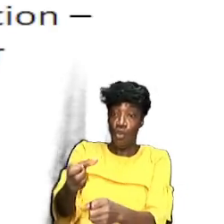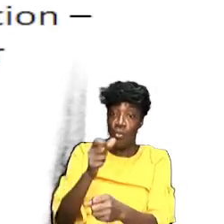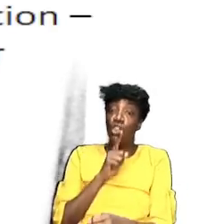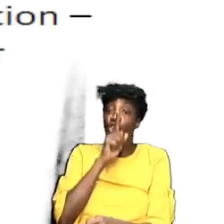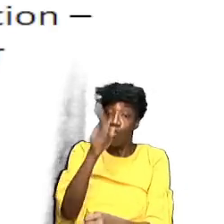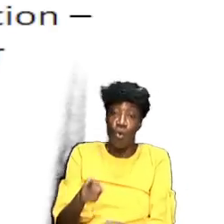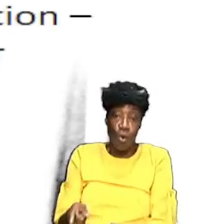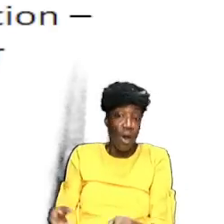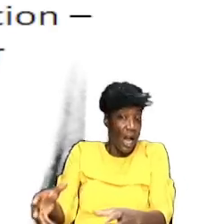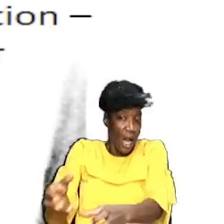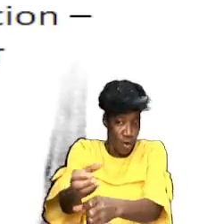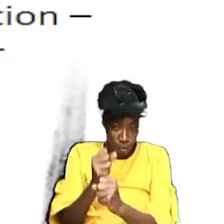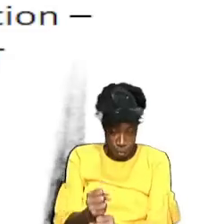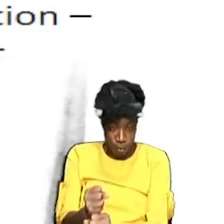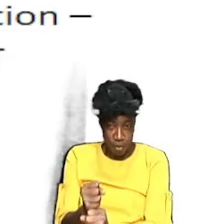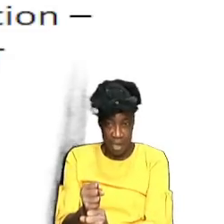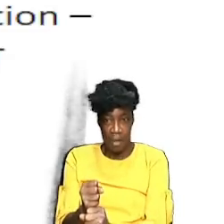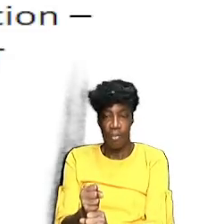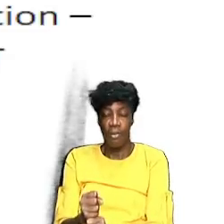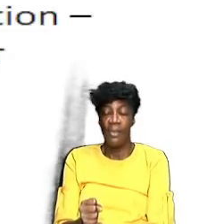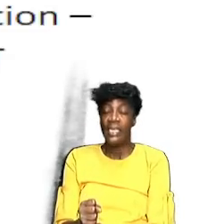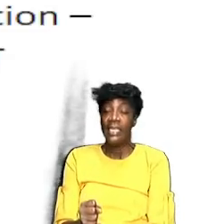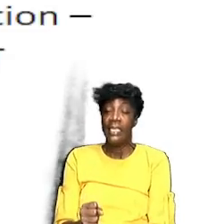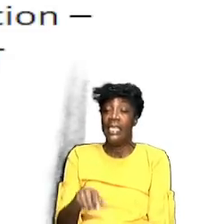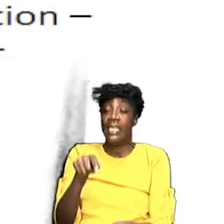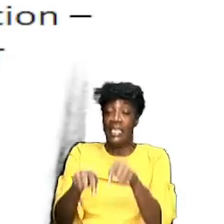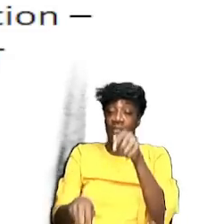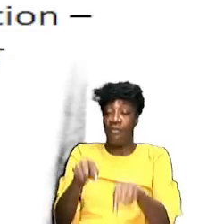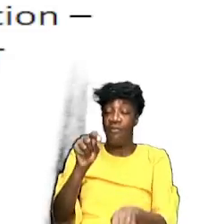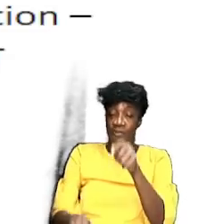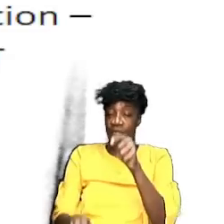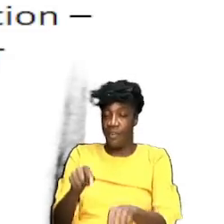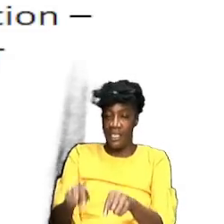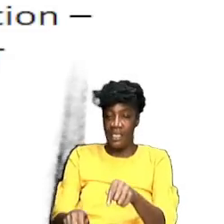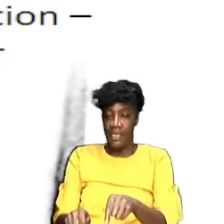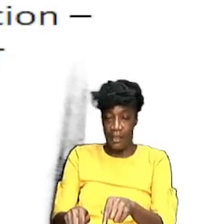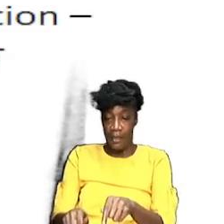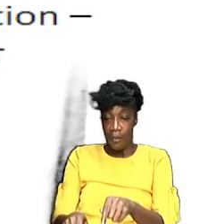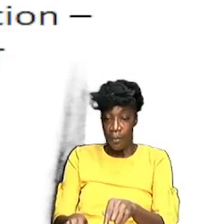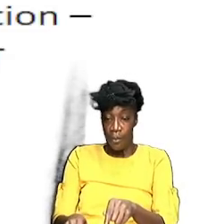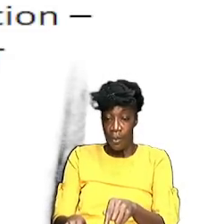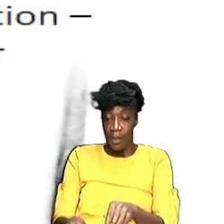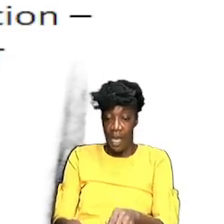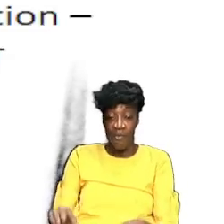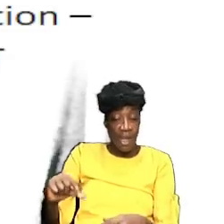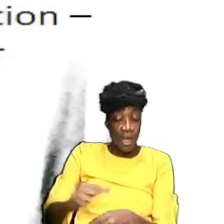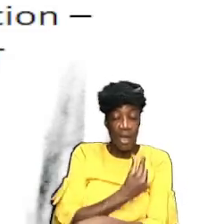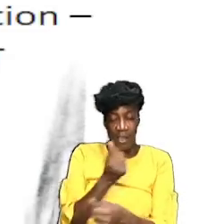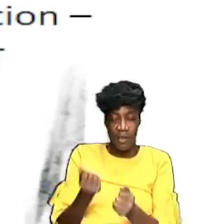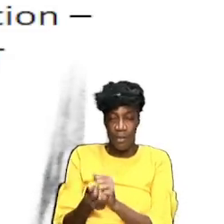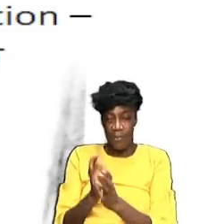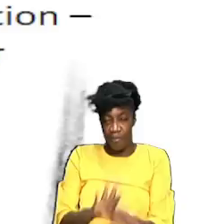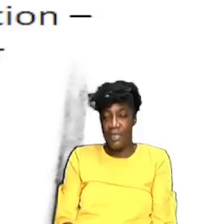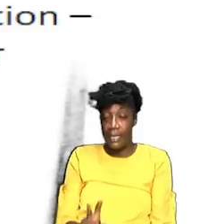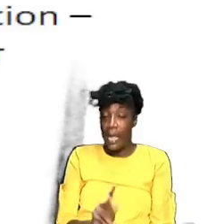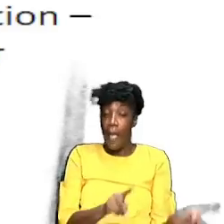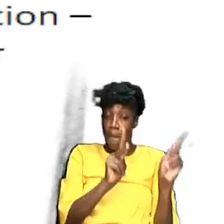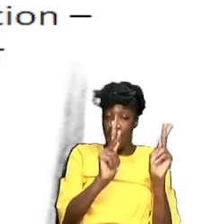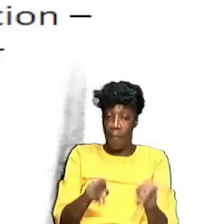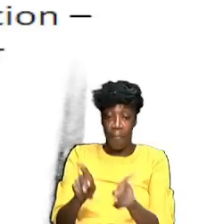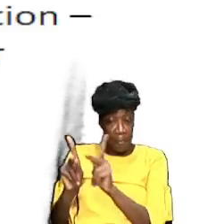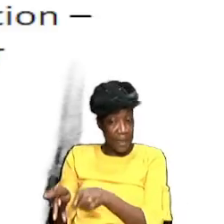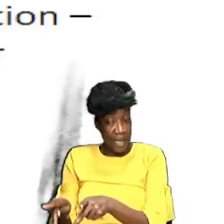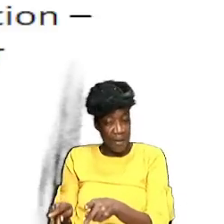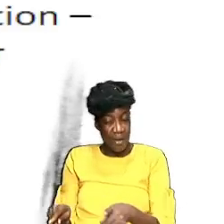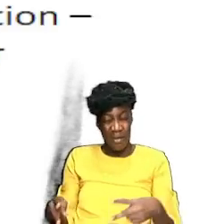God. So when we talk about our feet being shod with the preparation of the gospel of peace, it prepares us, praise God,